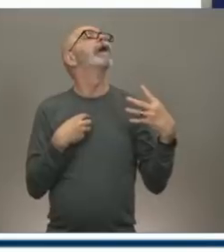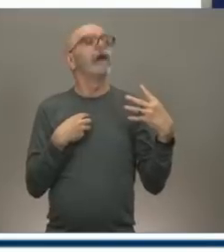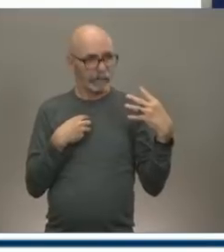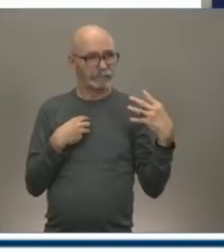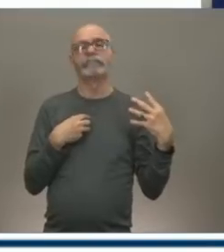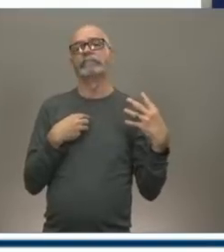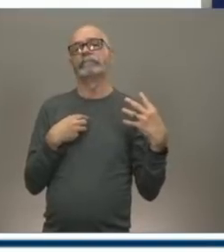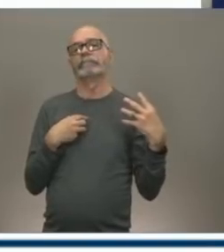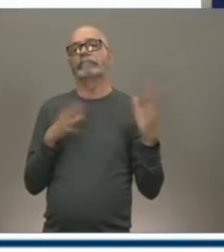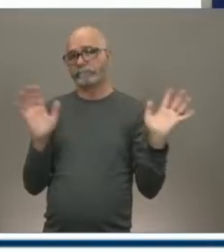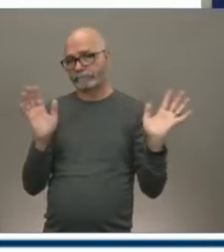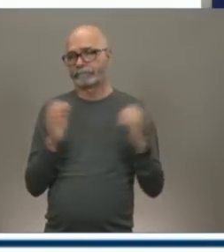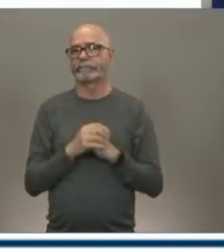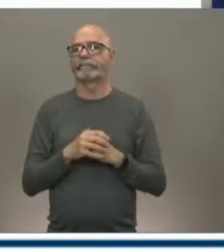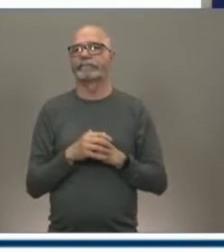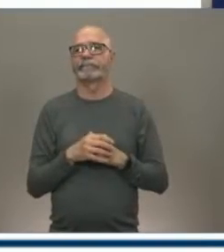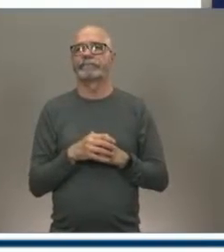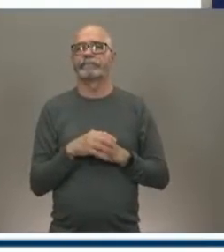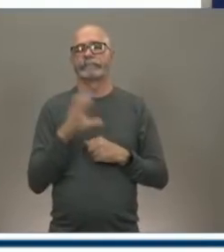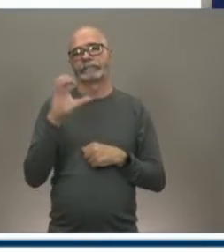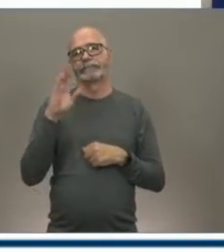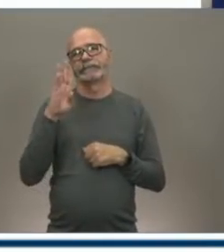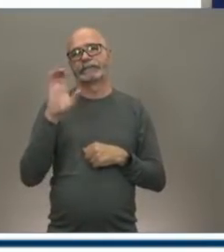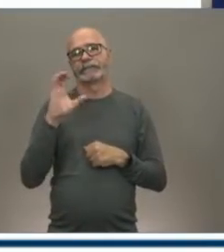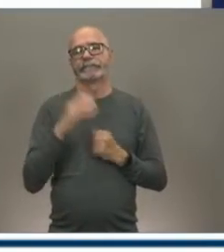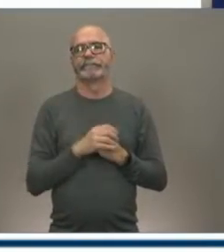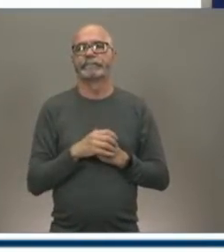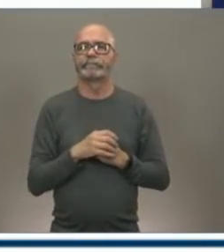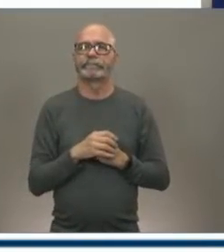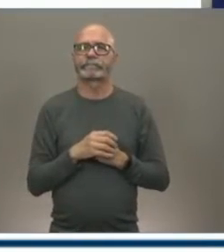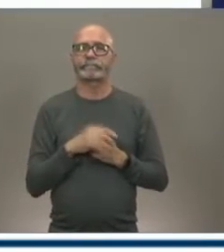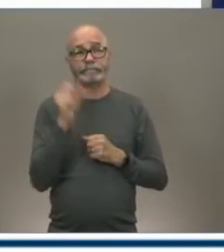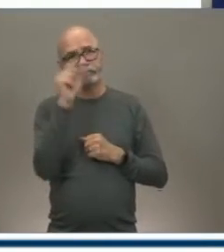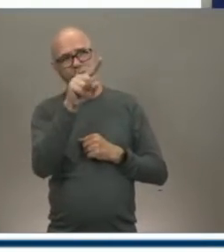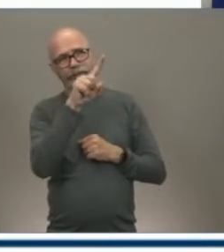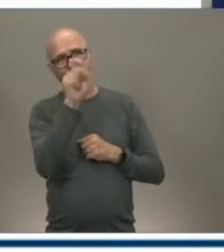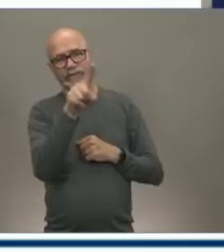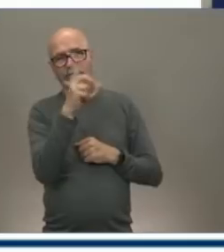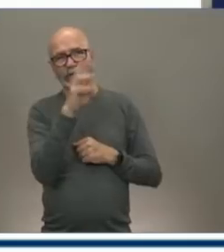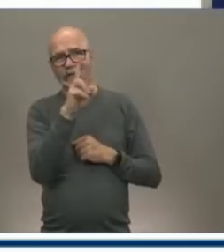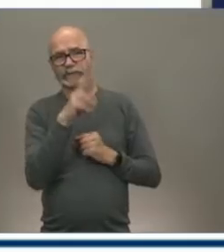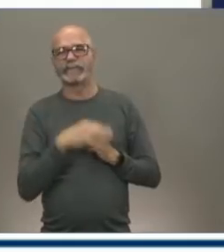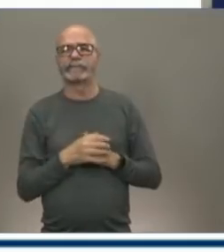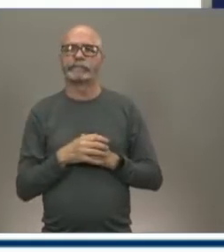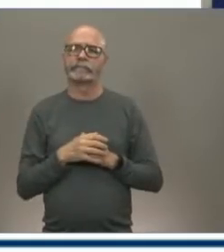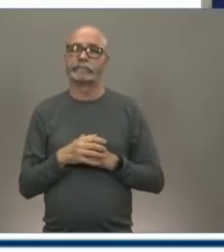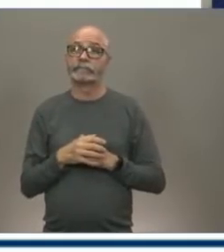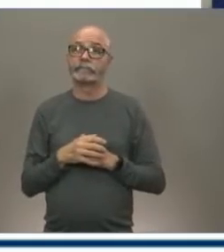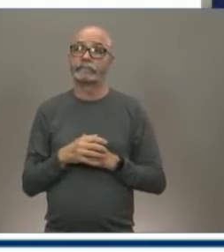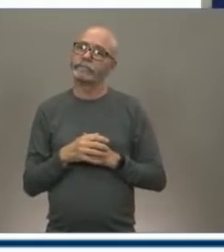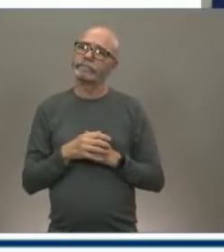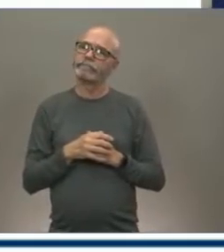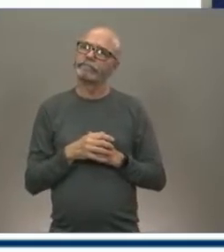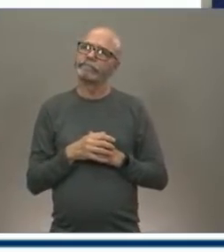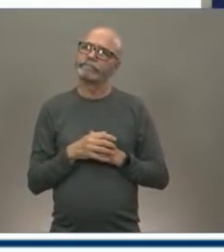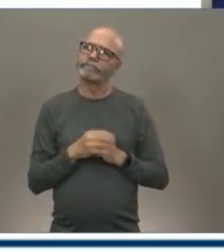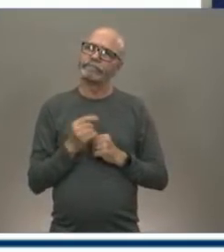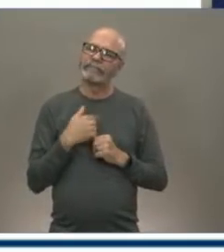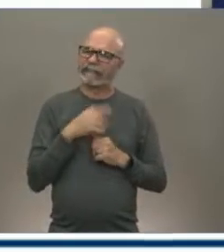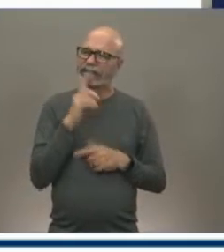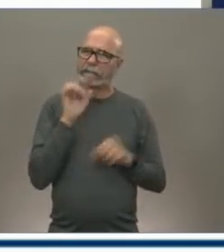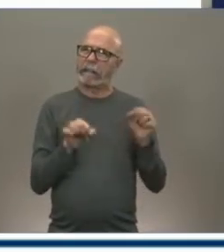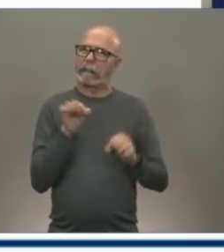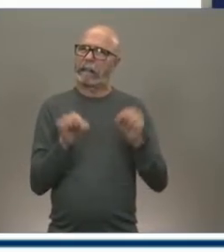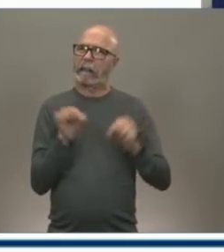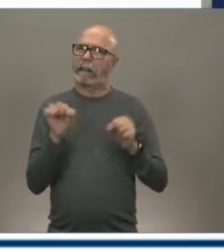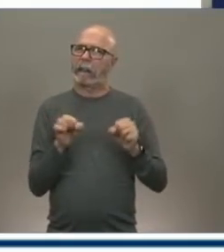Jean Laroche. Good afternoon, Dr. Strang. Correct me if I'm wrong, but I thought the federal advisory body